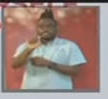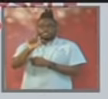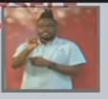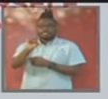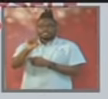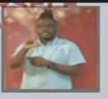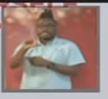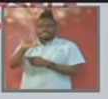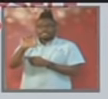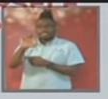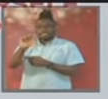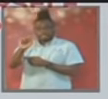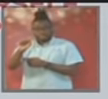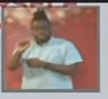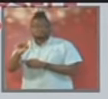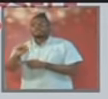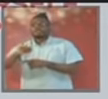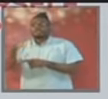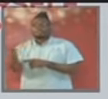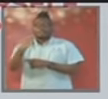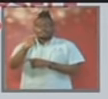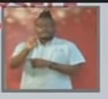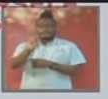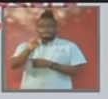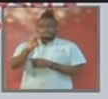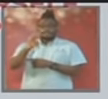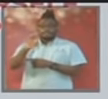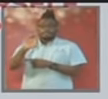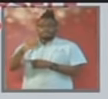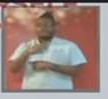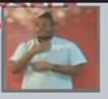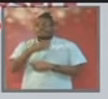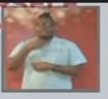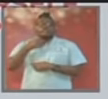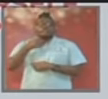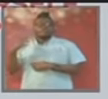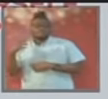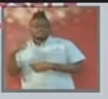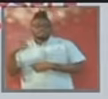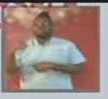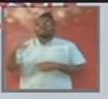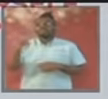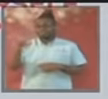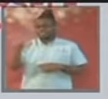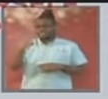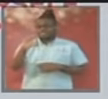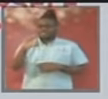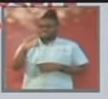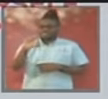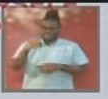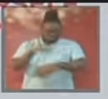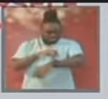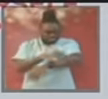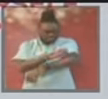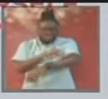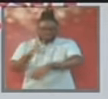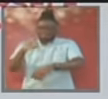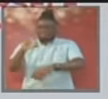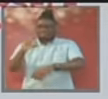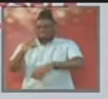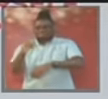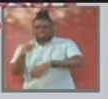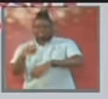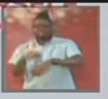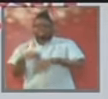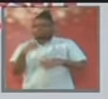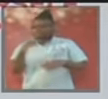school? Where would we be without the smallpox vaccine? And smallpox has been eradicated globally, Dr.